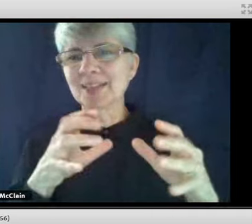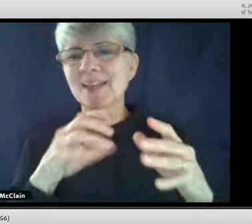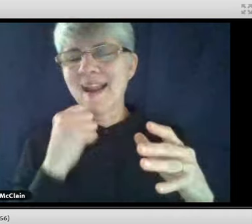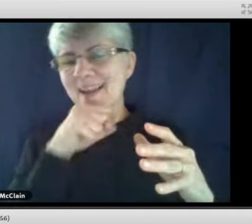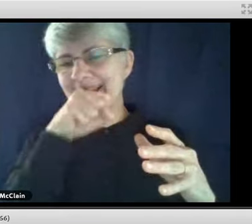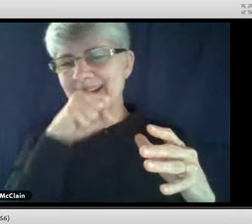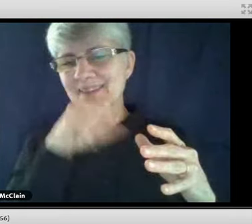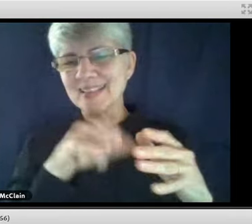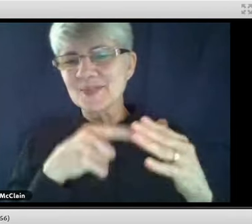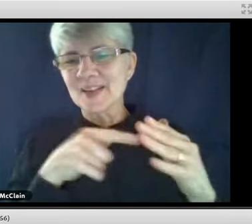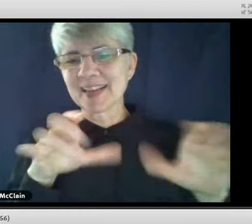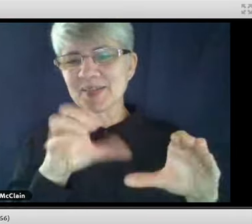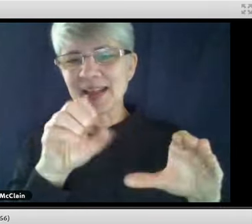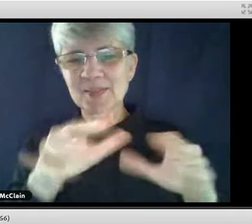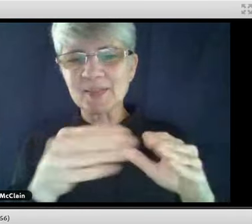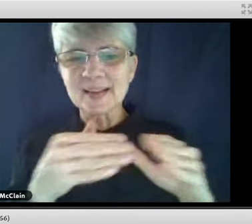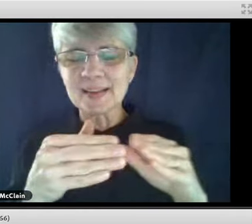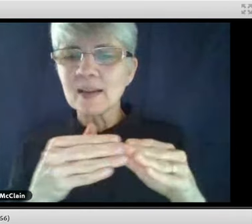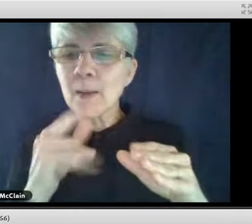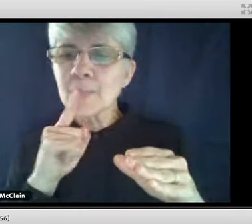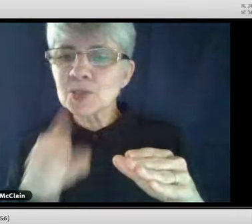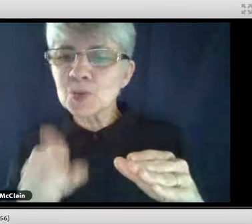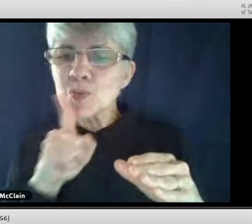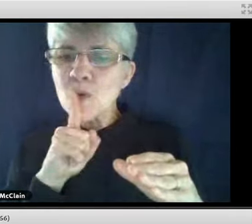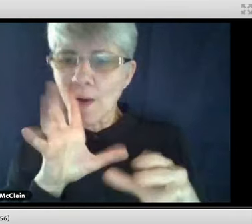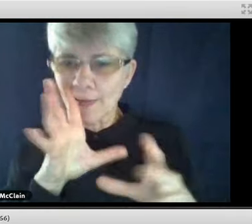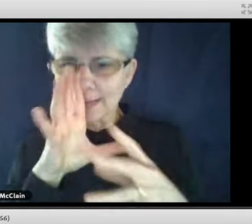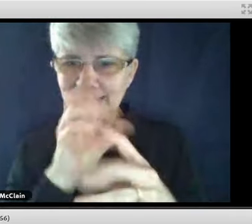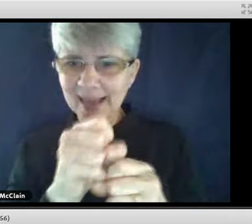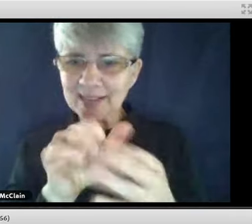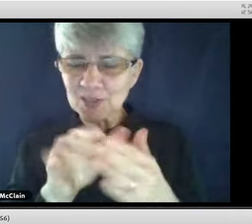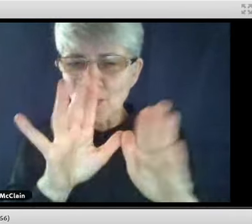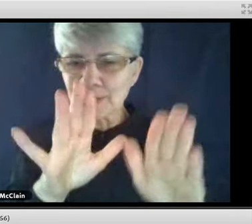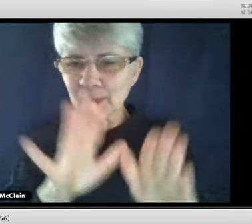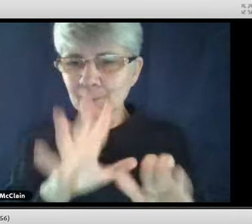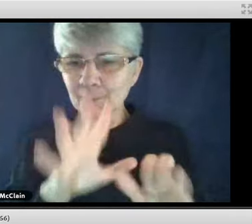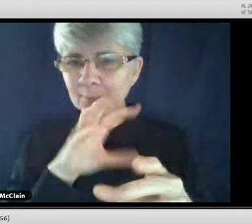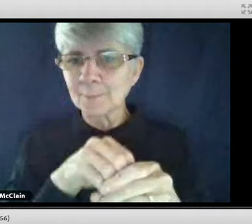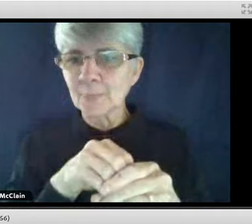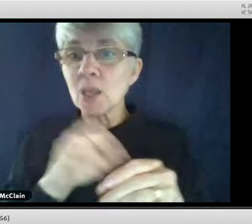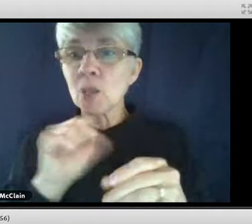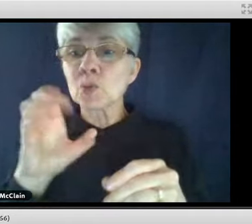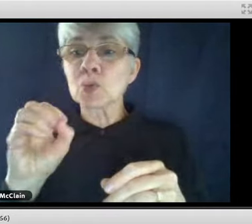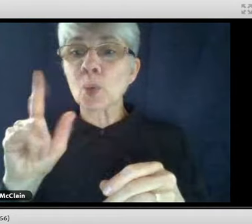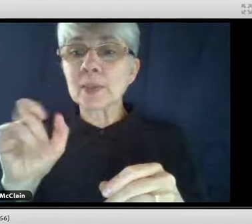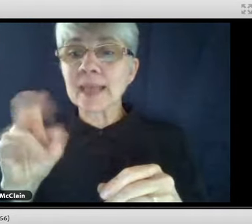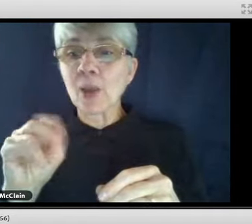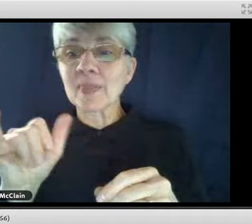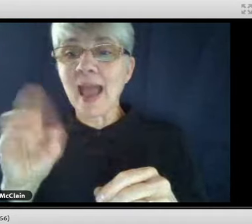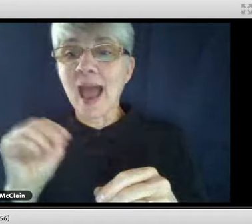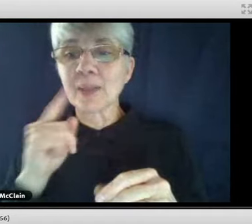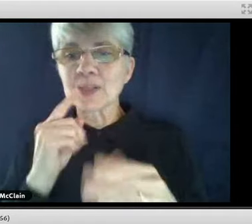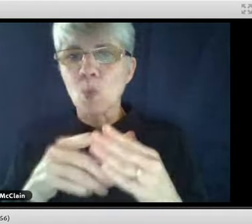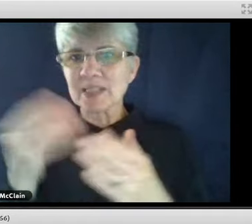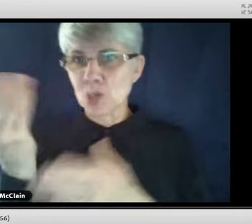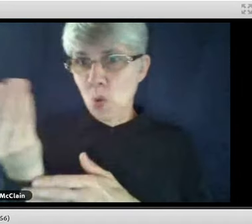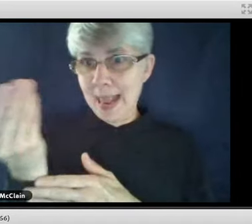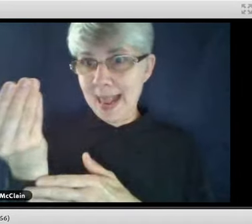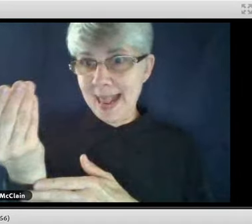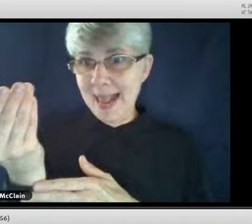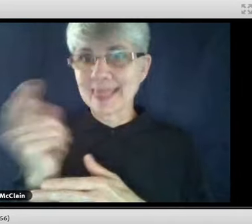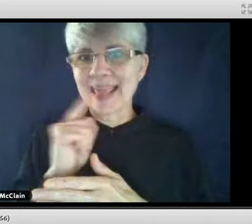when I reach the limit. It means that you guys are engaged. It's awesome. Okay, and so Karen, the item is what's in your hand. Okay, so the